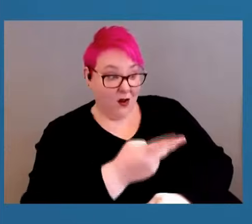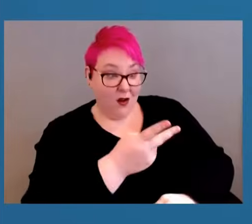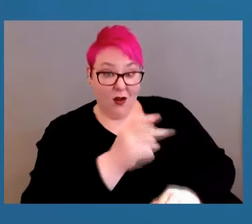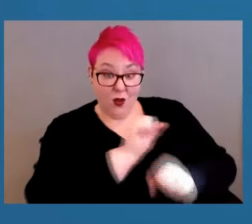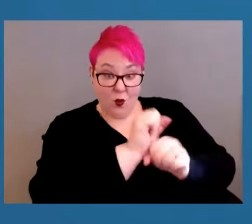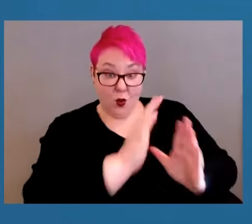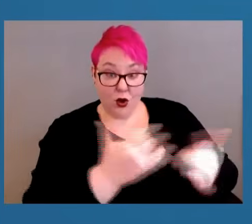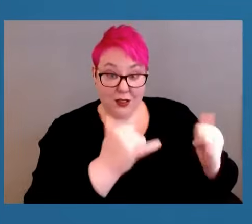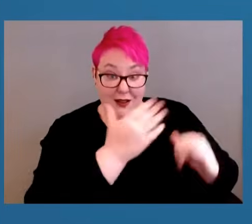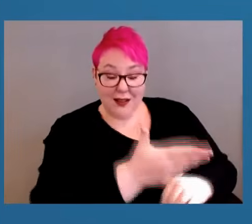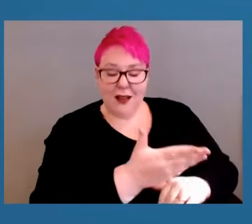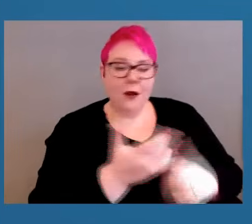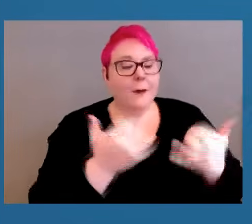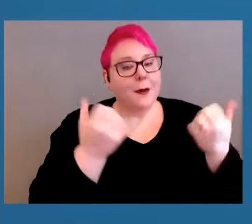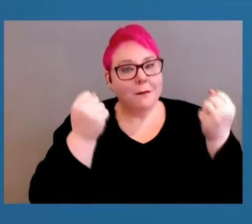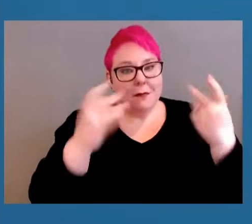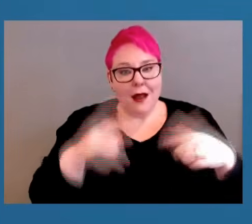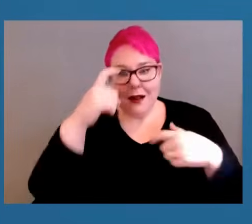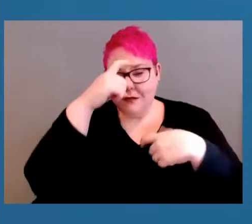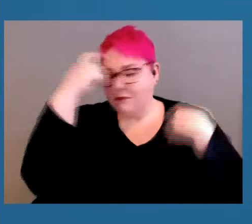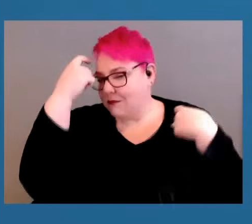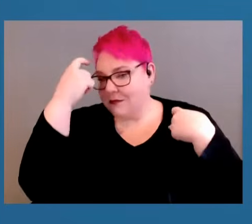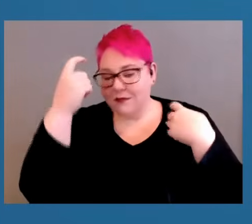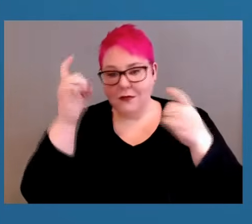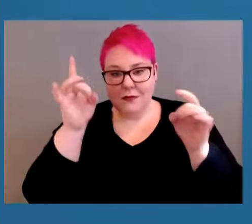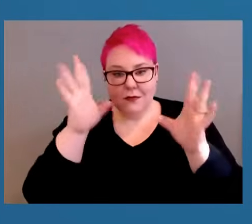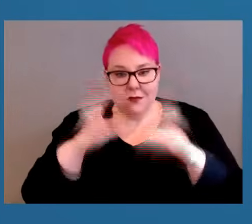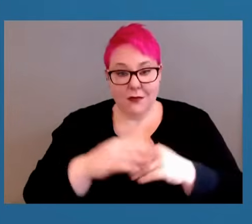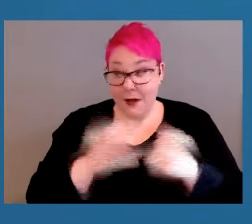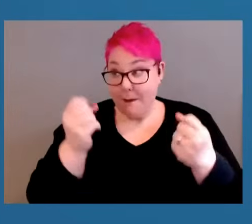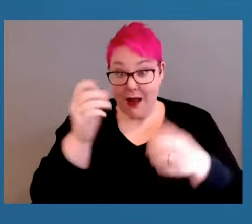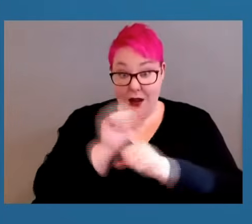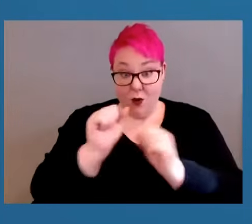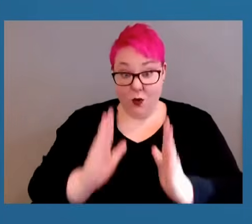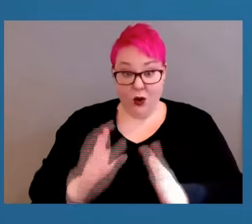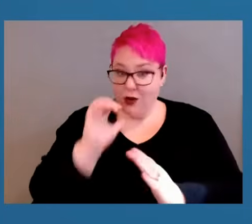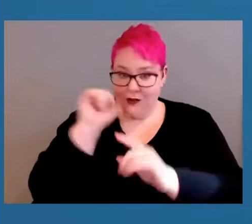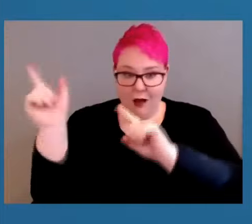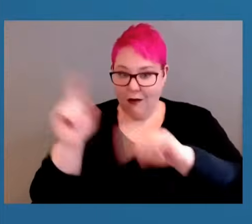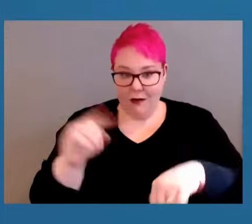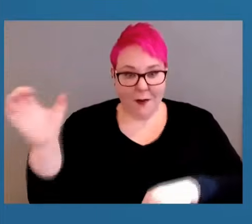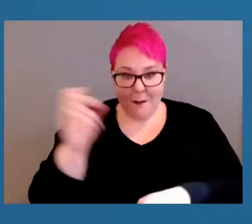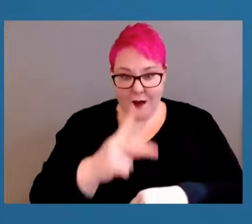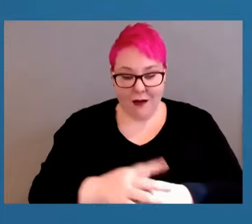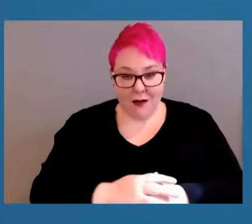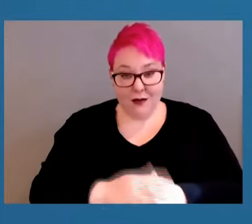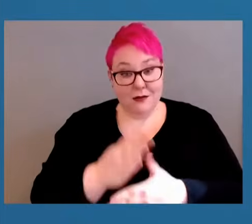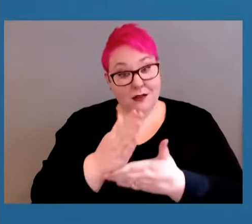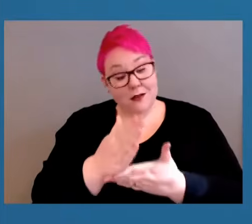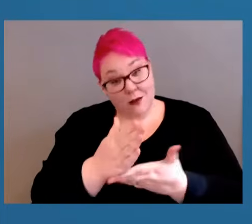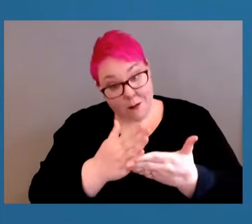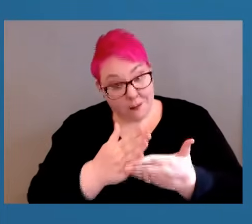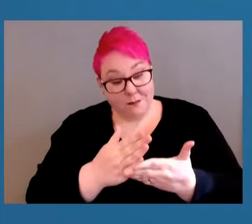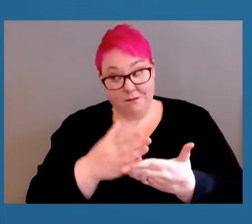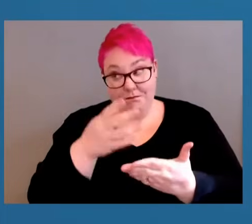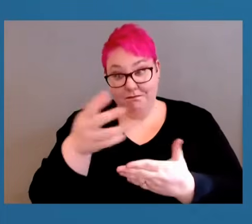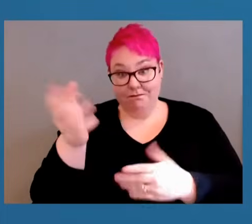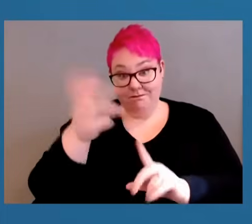traumatized. And many other workers have just not returned, some involuntarily. They've been detained by